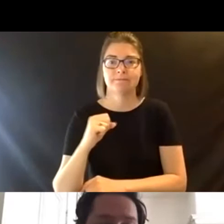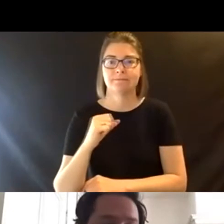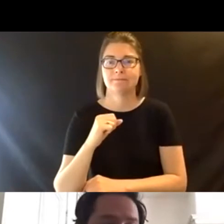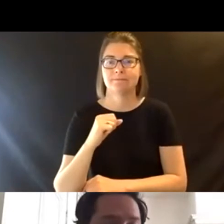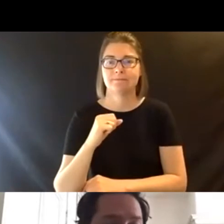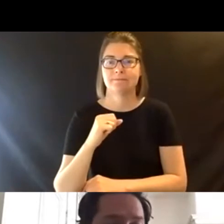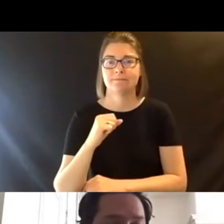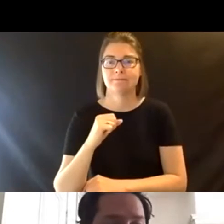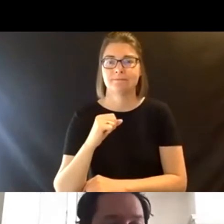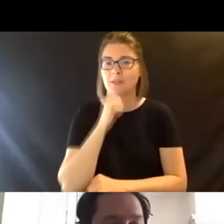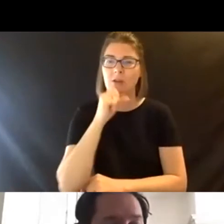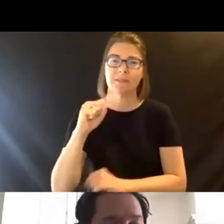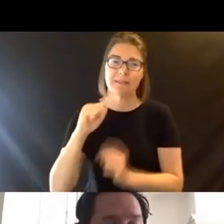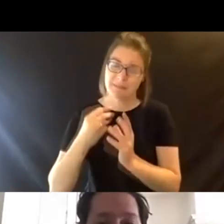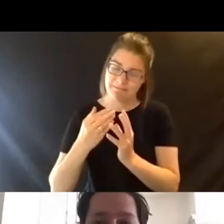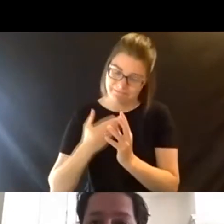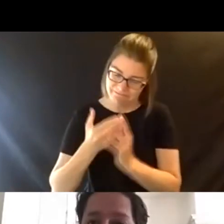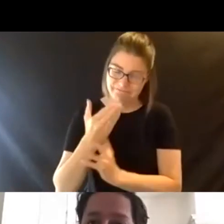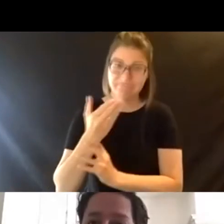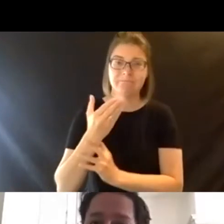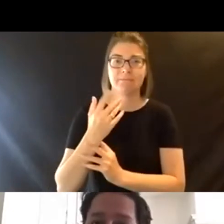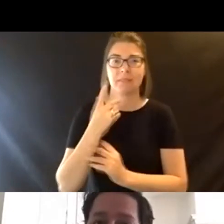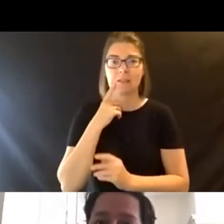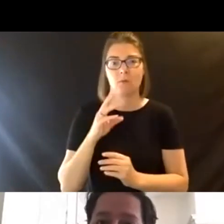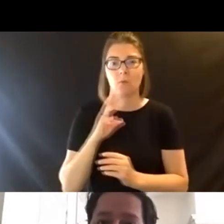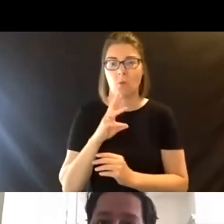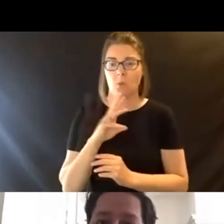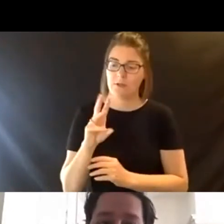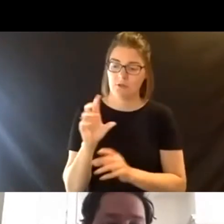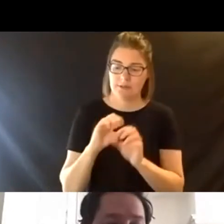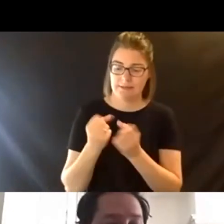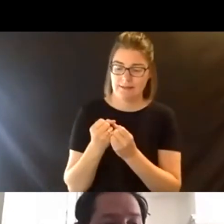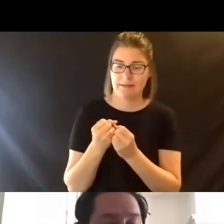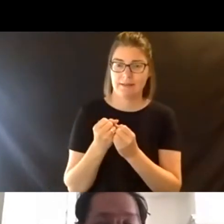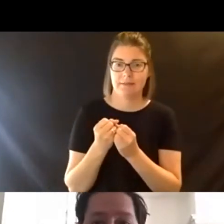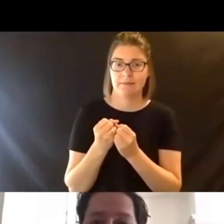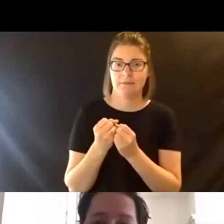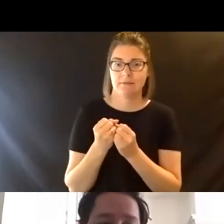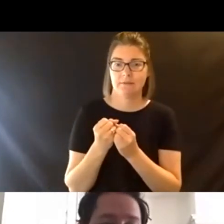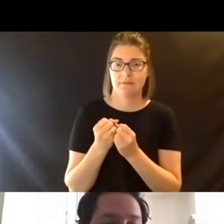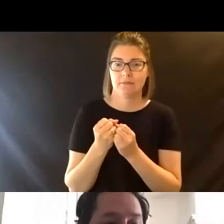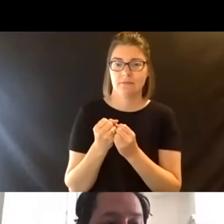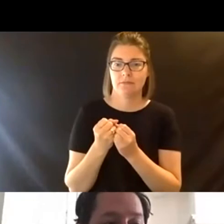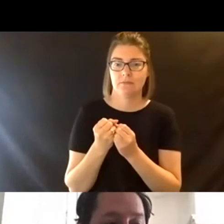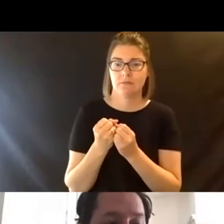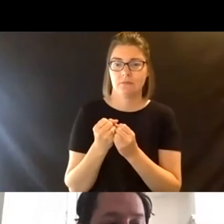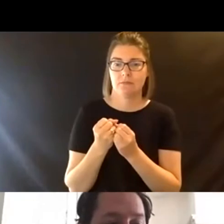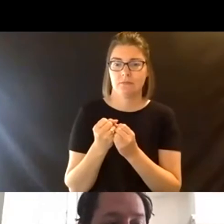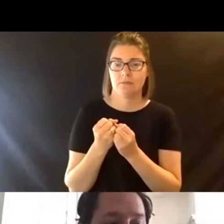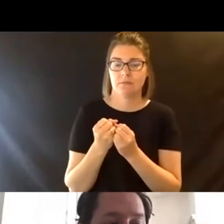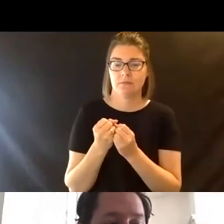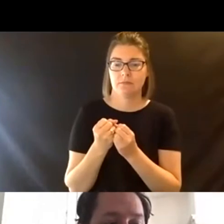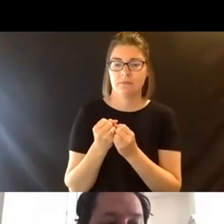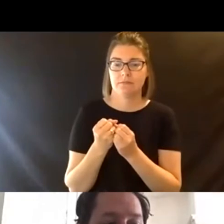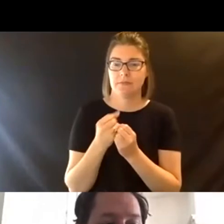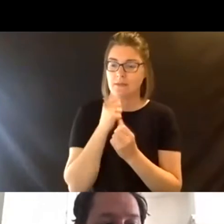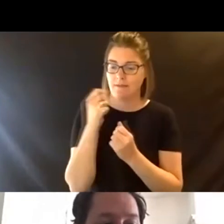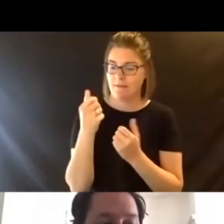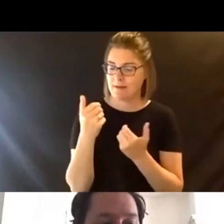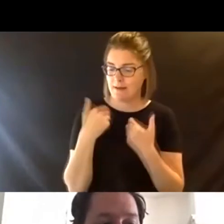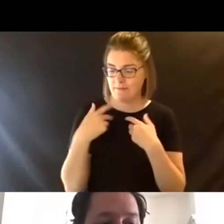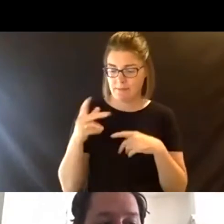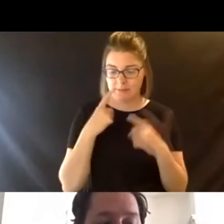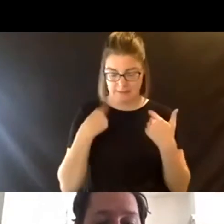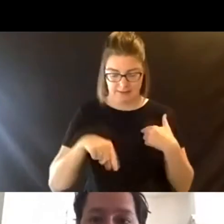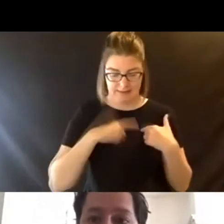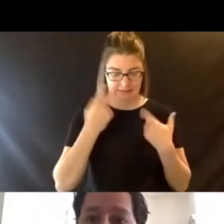in a society, in Western society that's structured around not having people like us succeed and survive